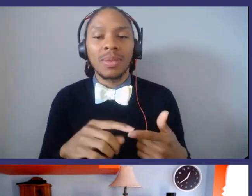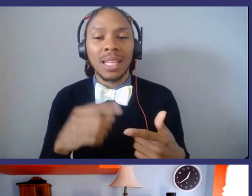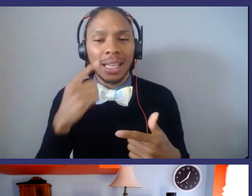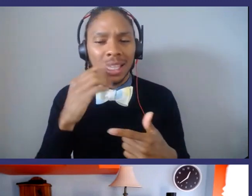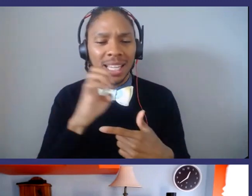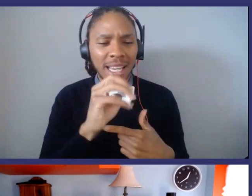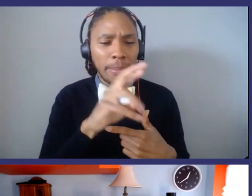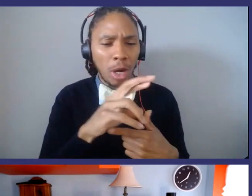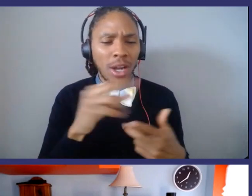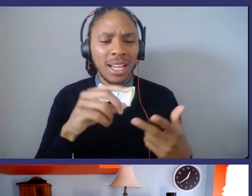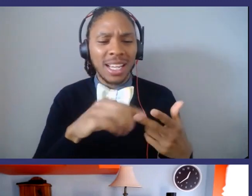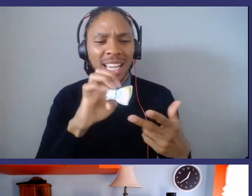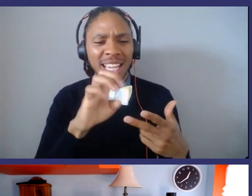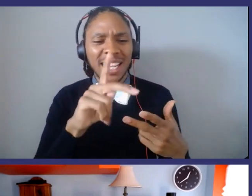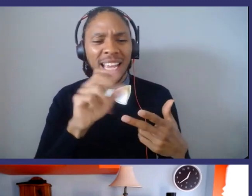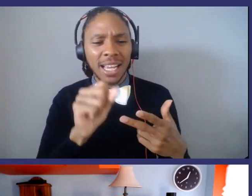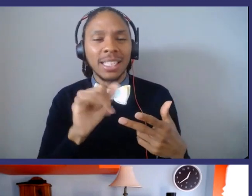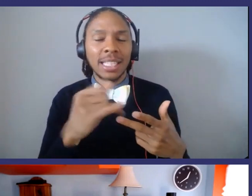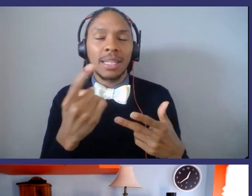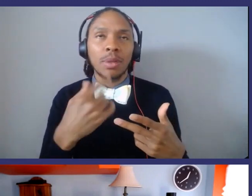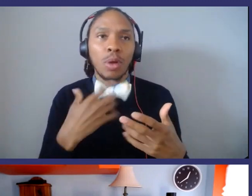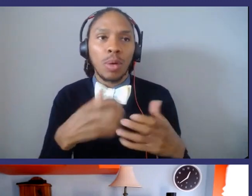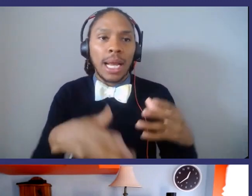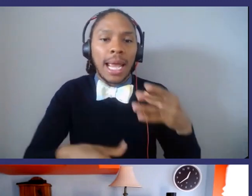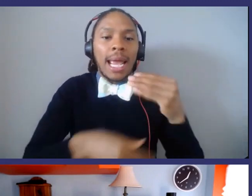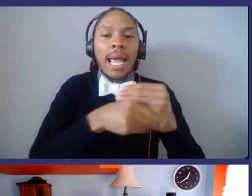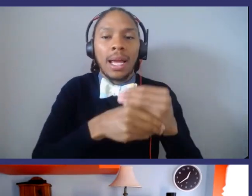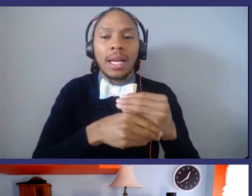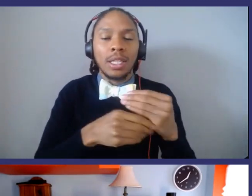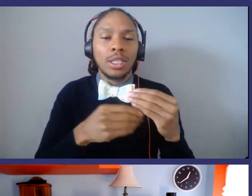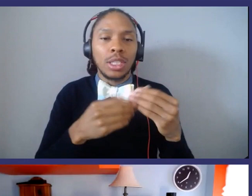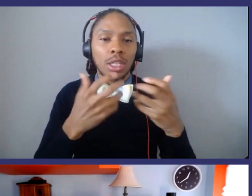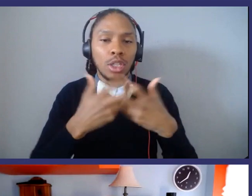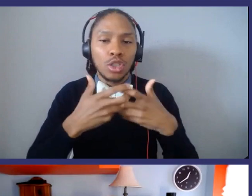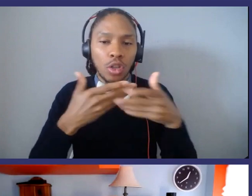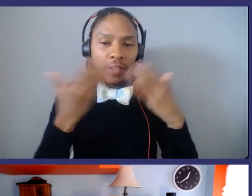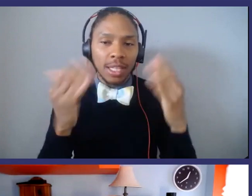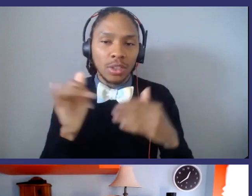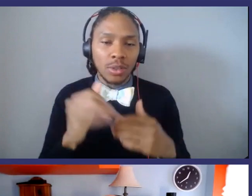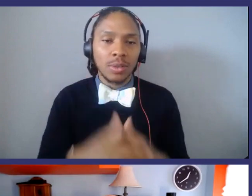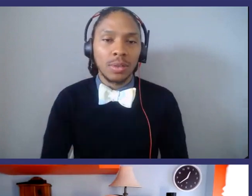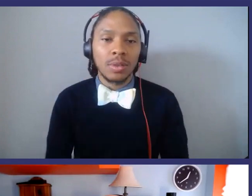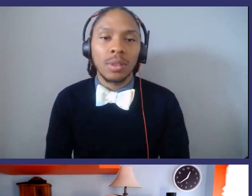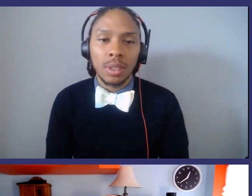and EKS is as well. So this is certainly something that we want to add to serverless as well.